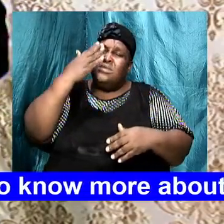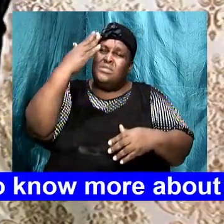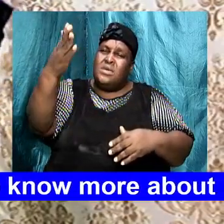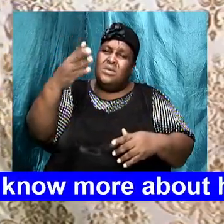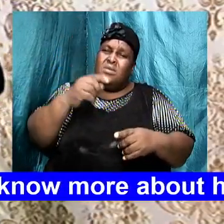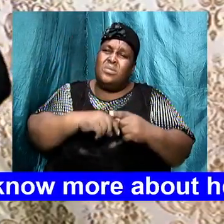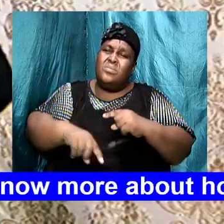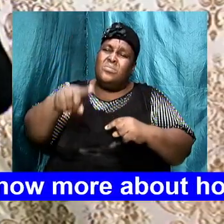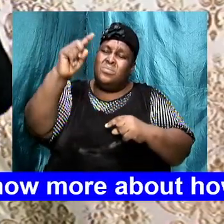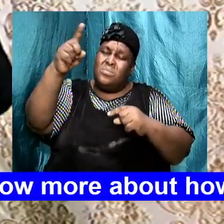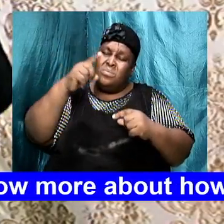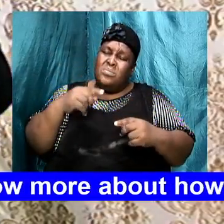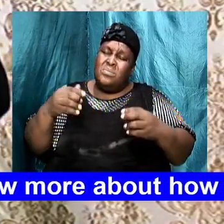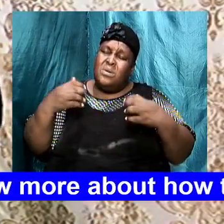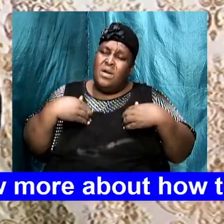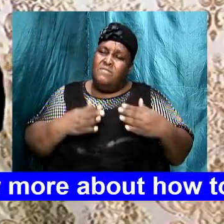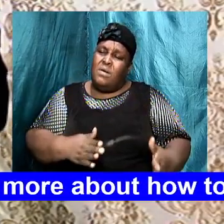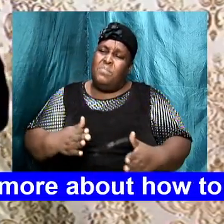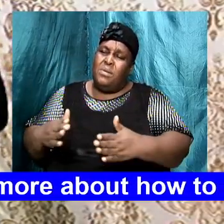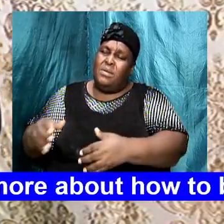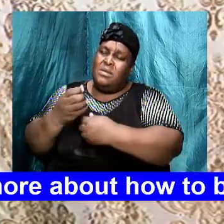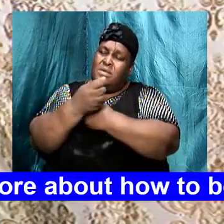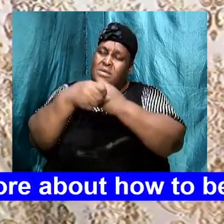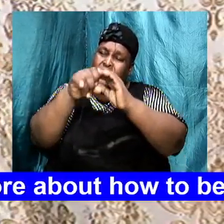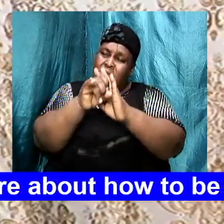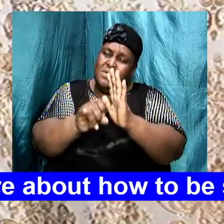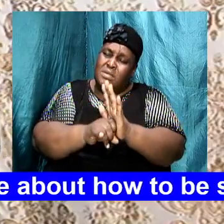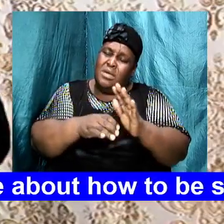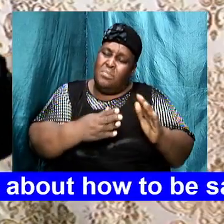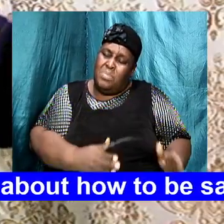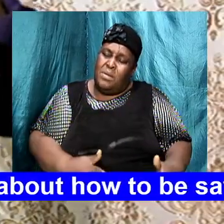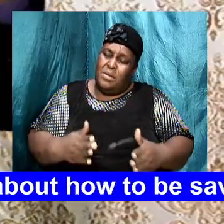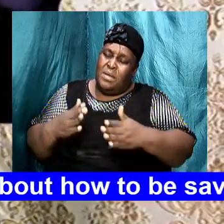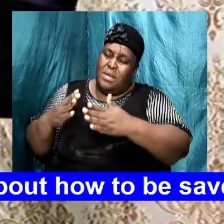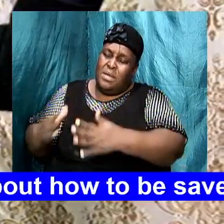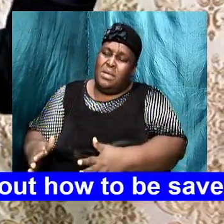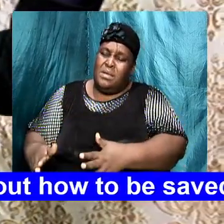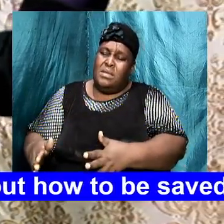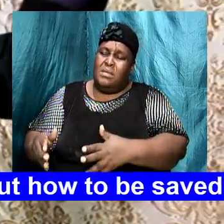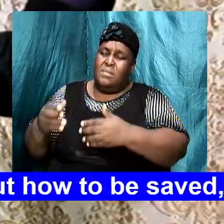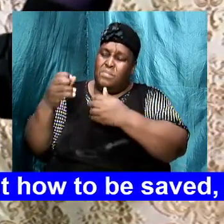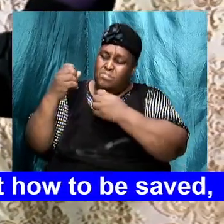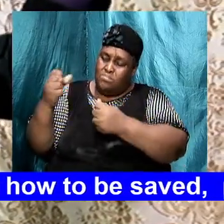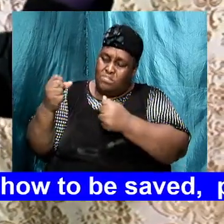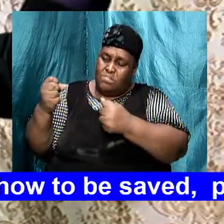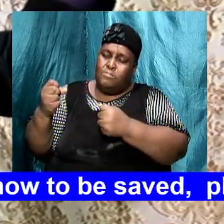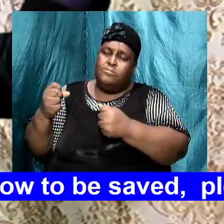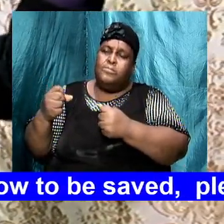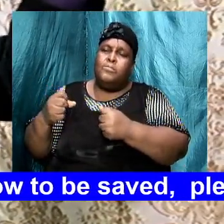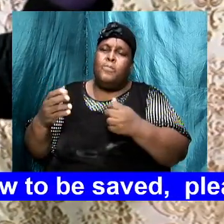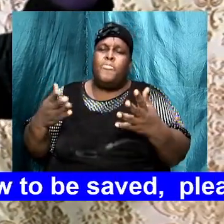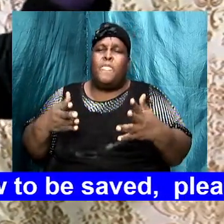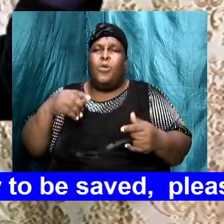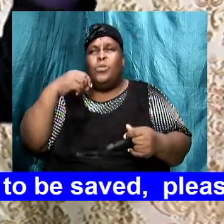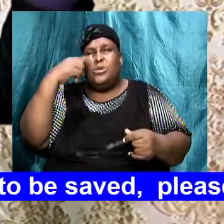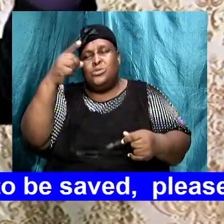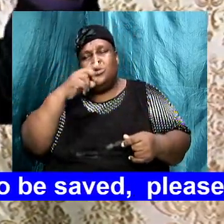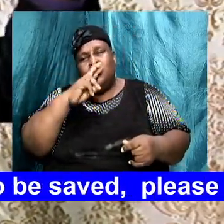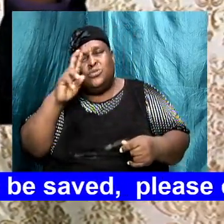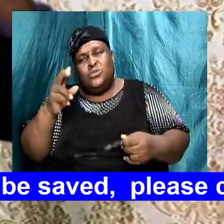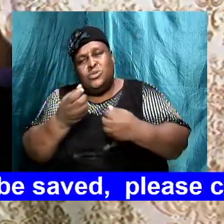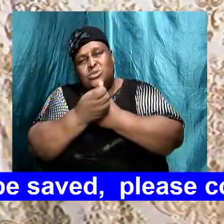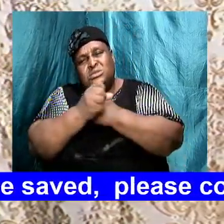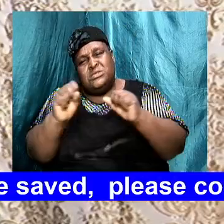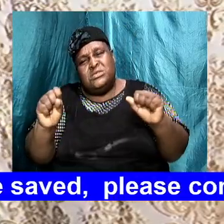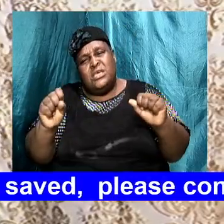you have a plan of salvation. A plan, oh God, mighty Jesus, what you used to save man.